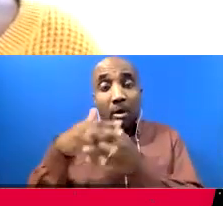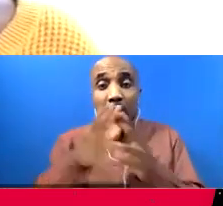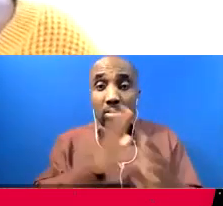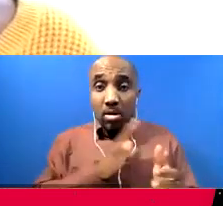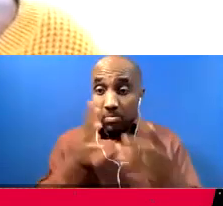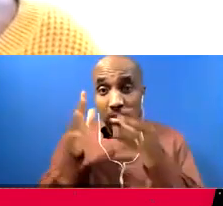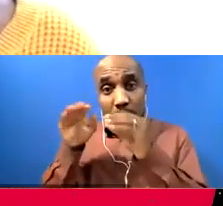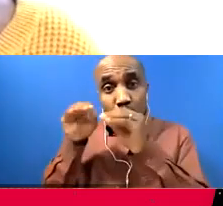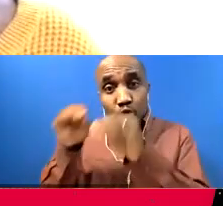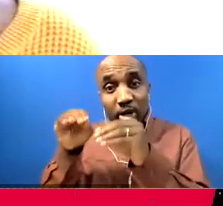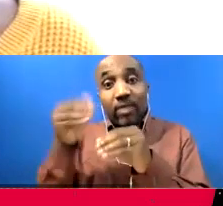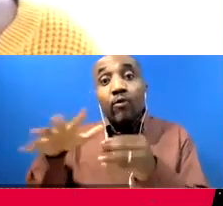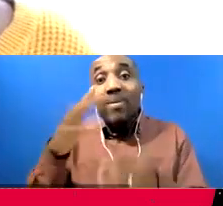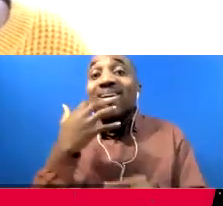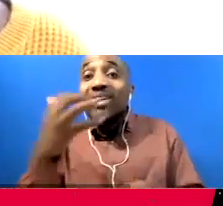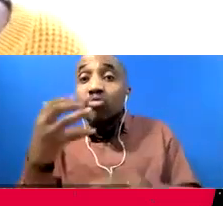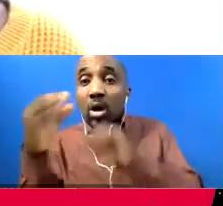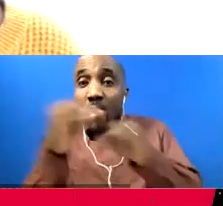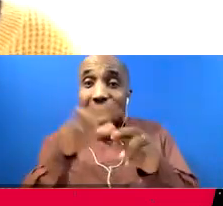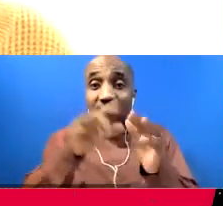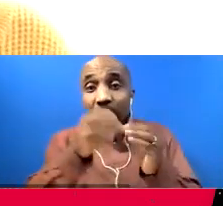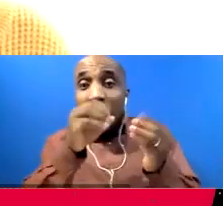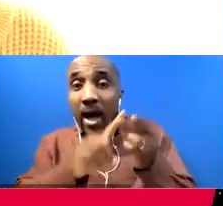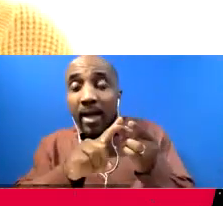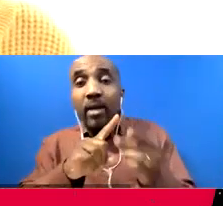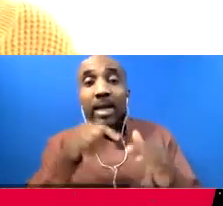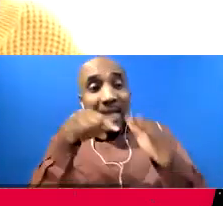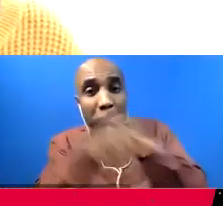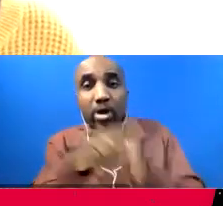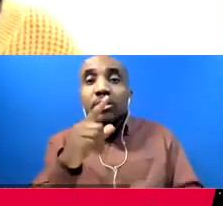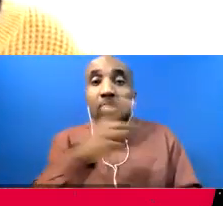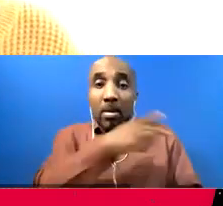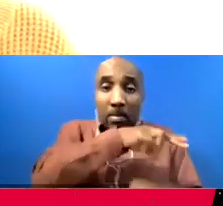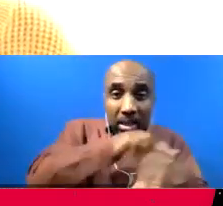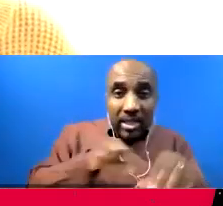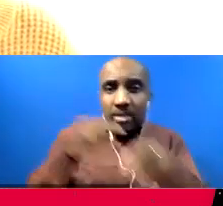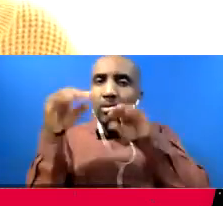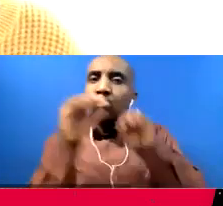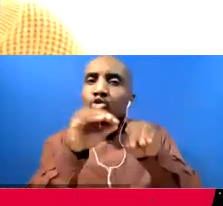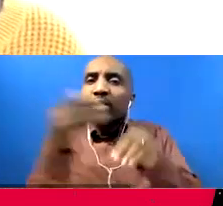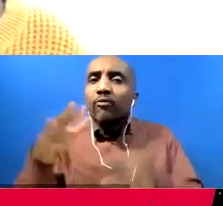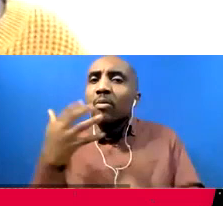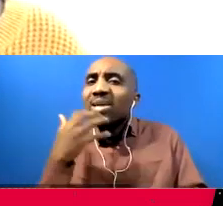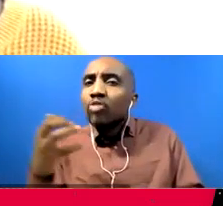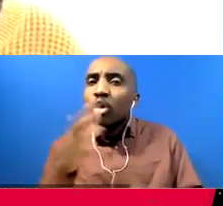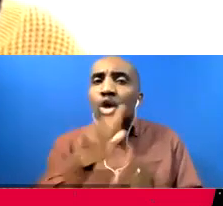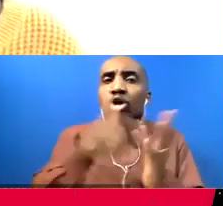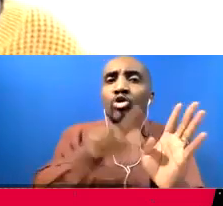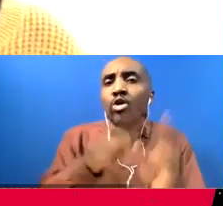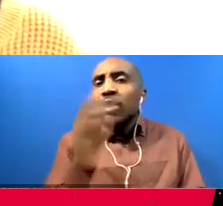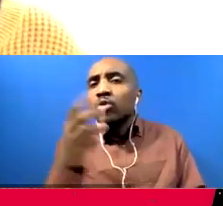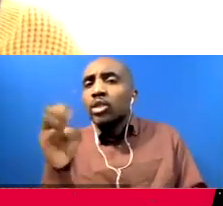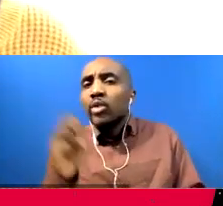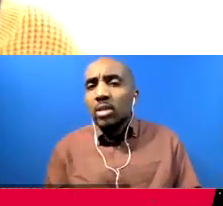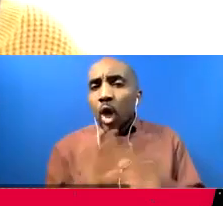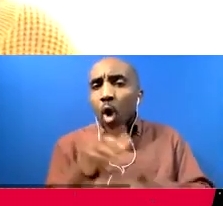the FBI, the police, immigration officials, just law enforcement in general. And as of July 2020, more than 1,000